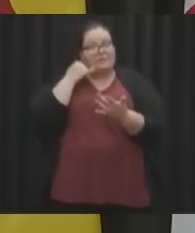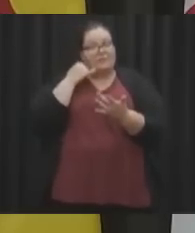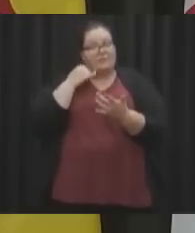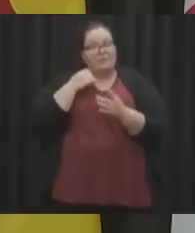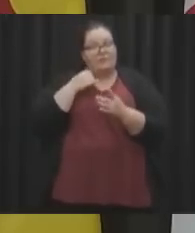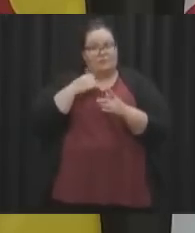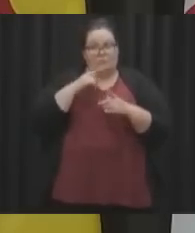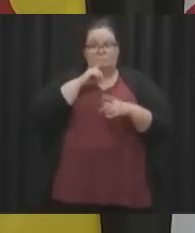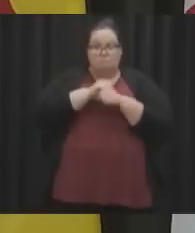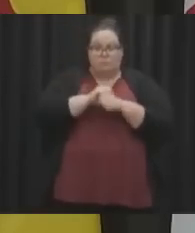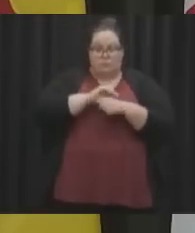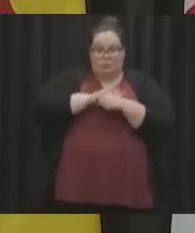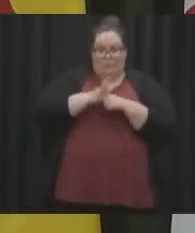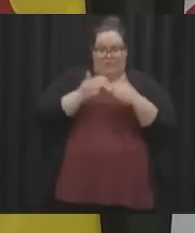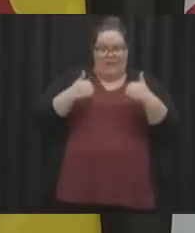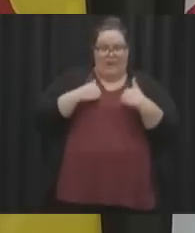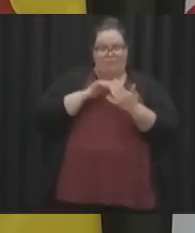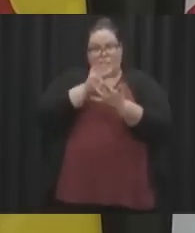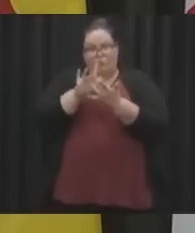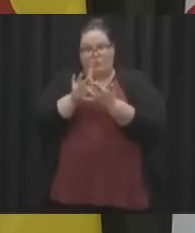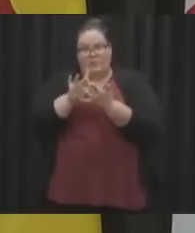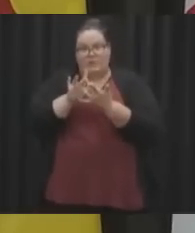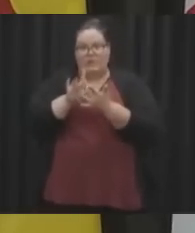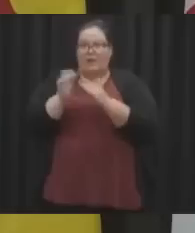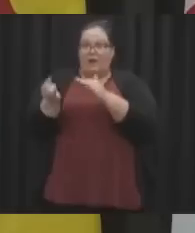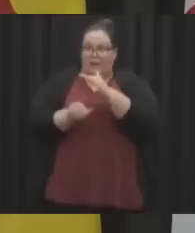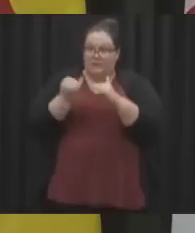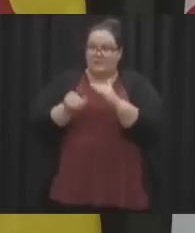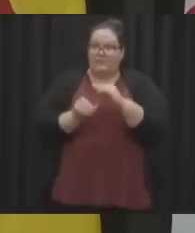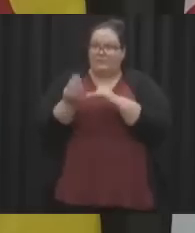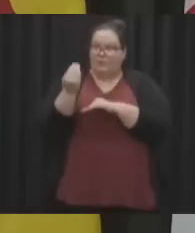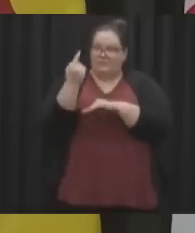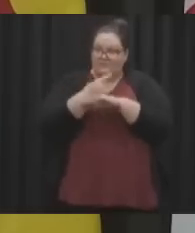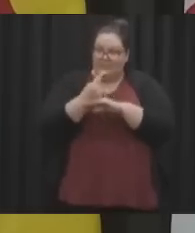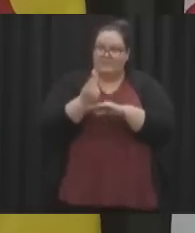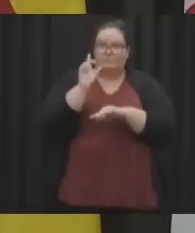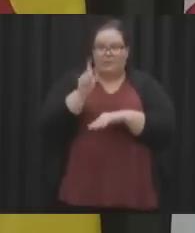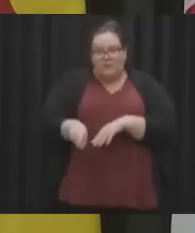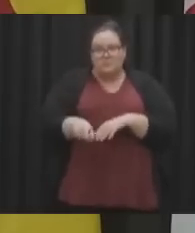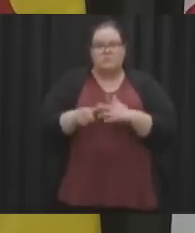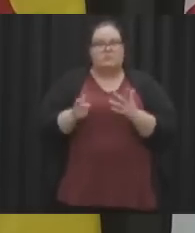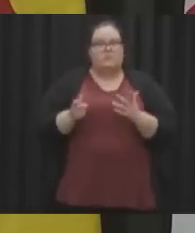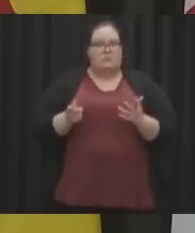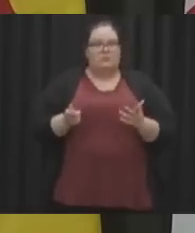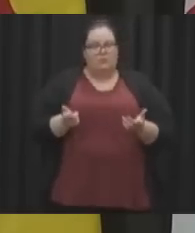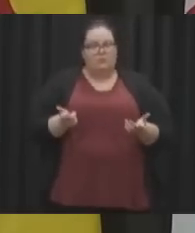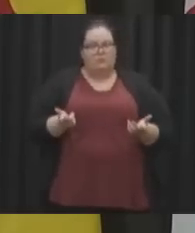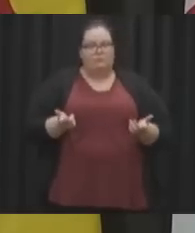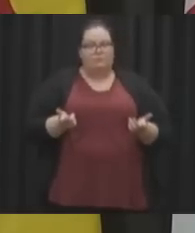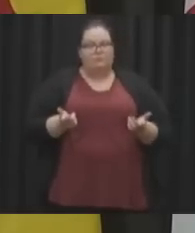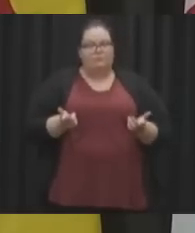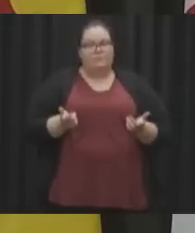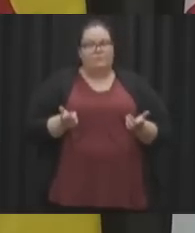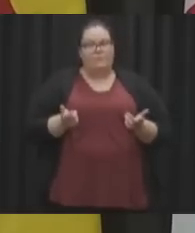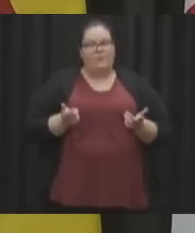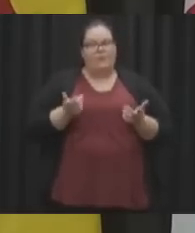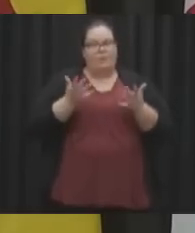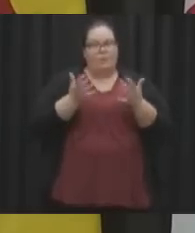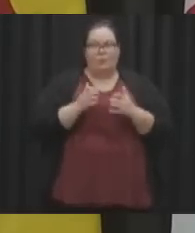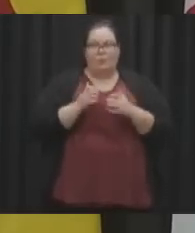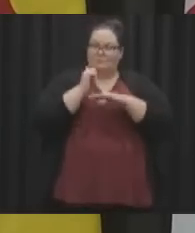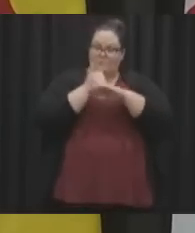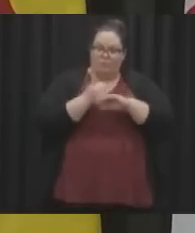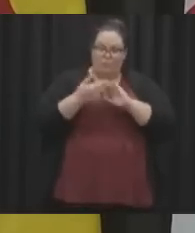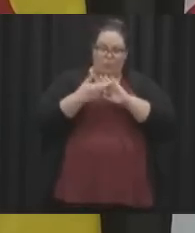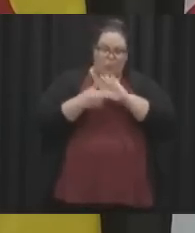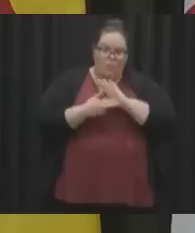cough, difficulty breathing, avoid contact with others. And if there are people living in your home, you should really stay in a separate room, use separate